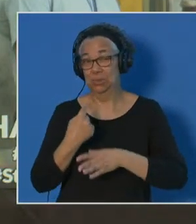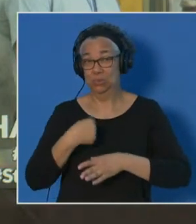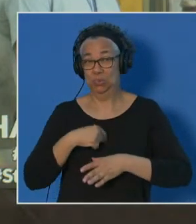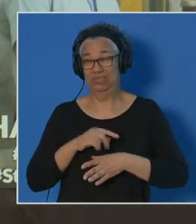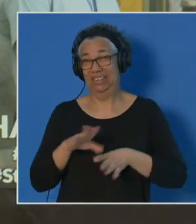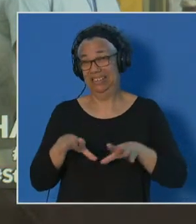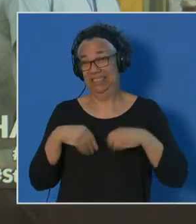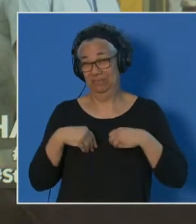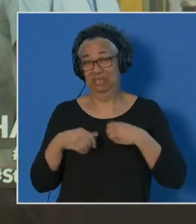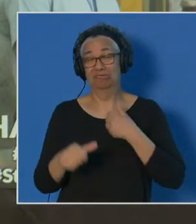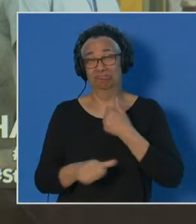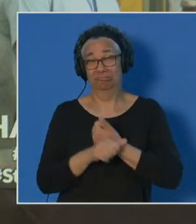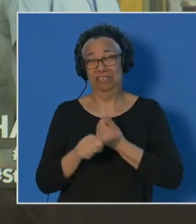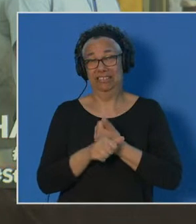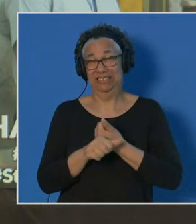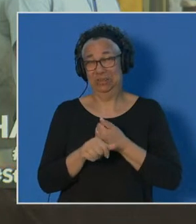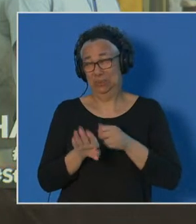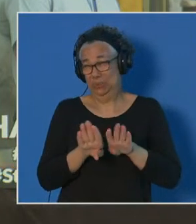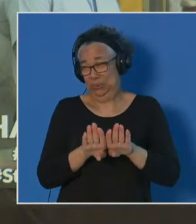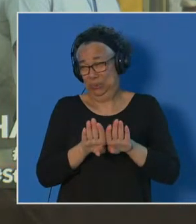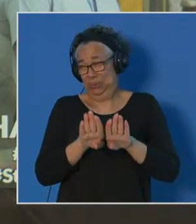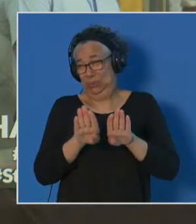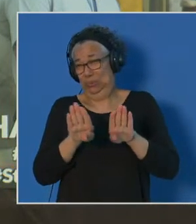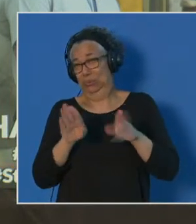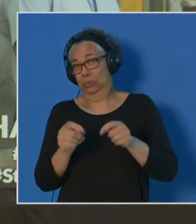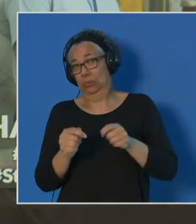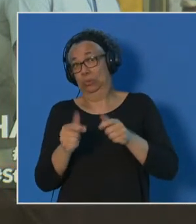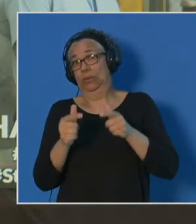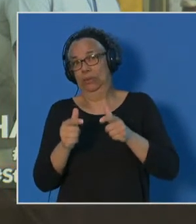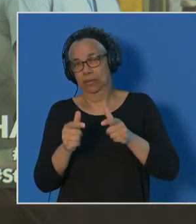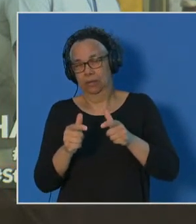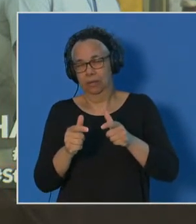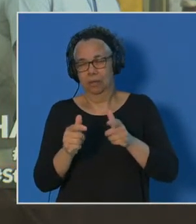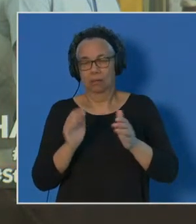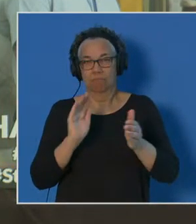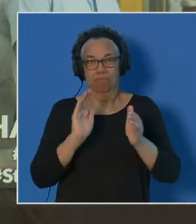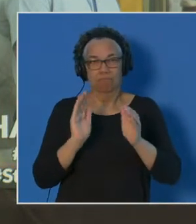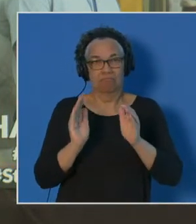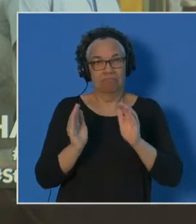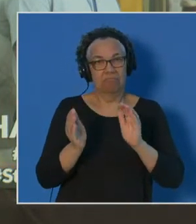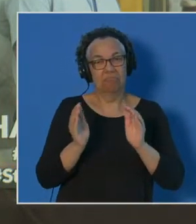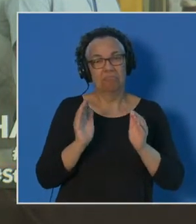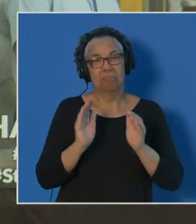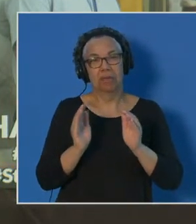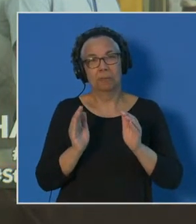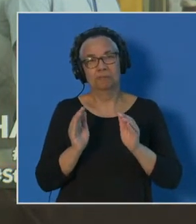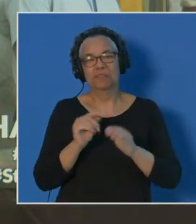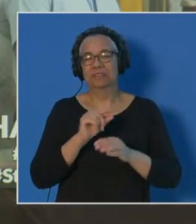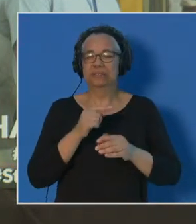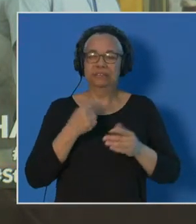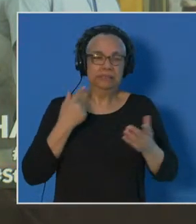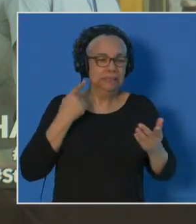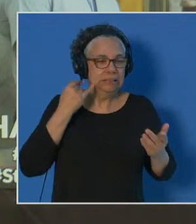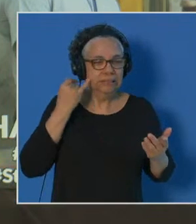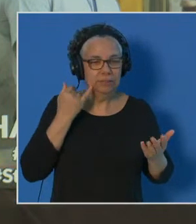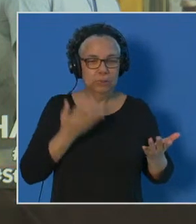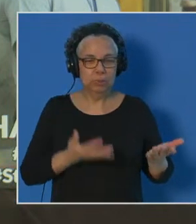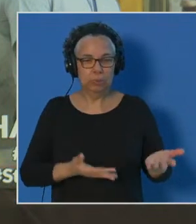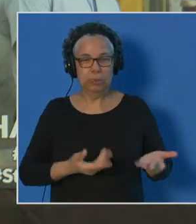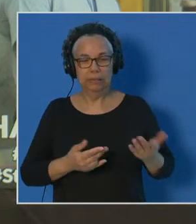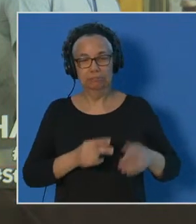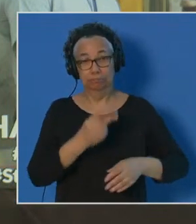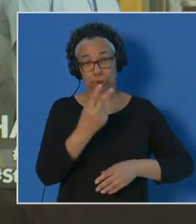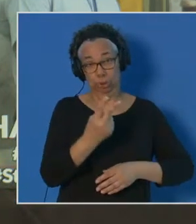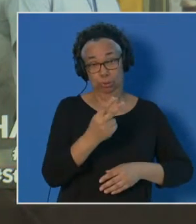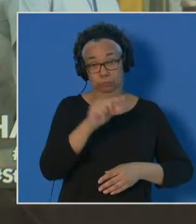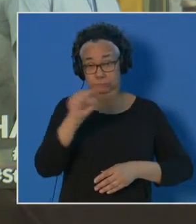risk to open more quickly. Then the thing is, you wait 2 incubation periods.